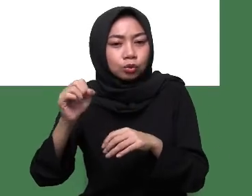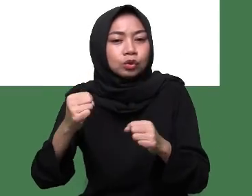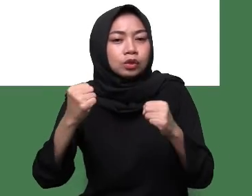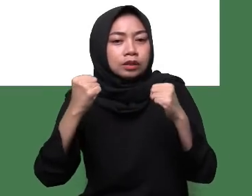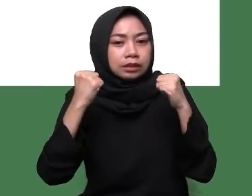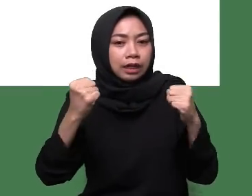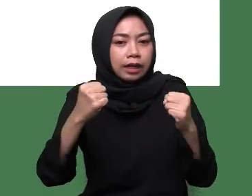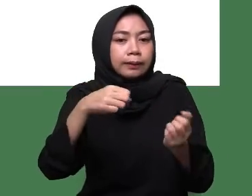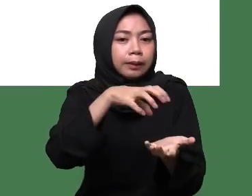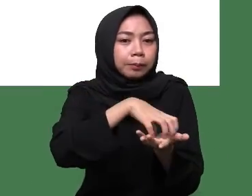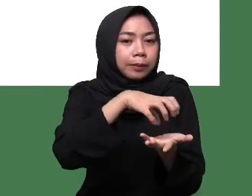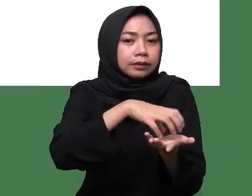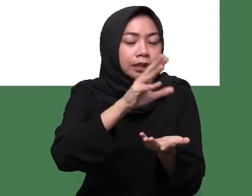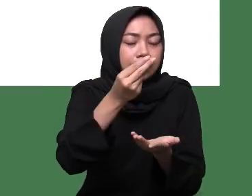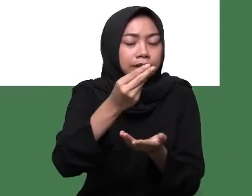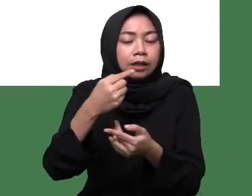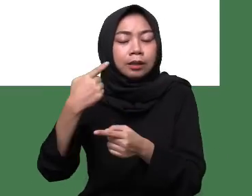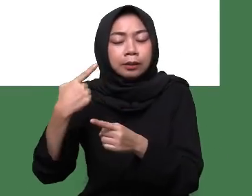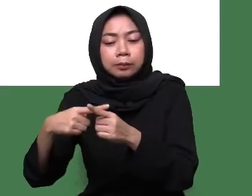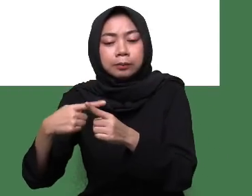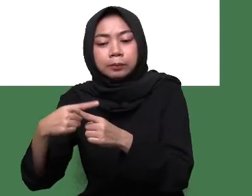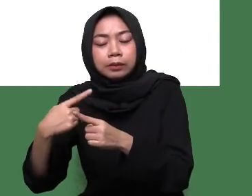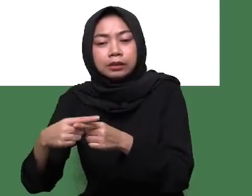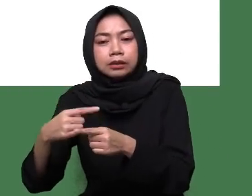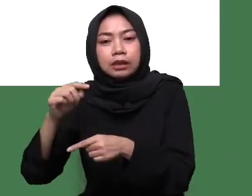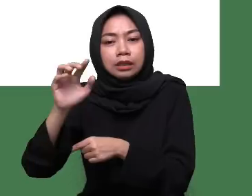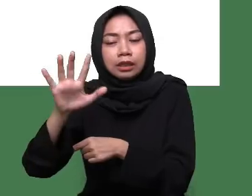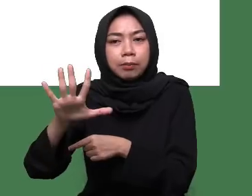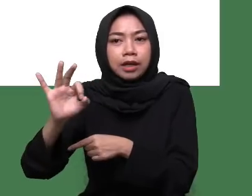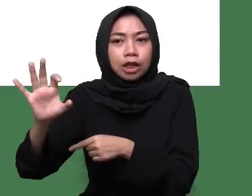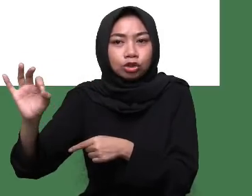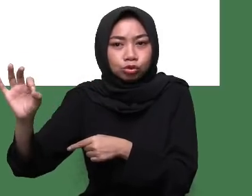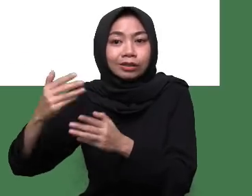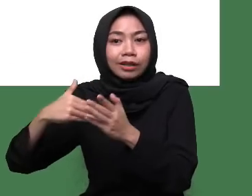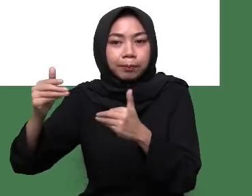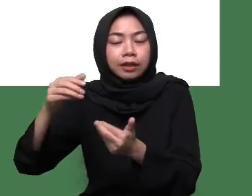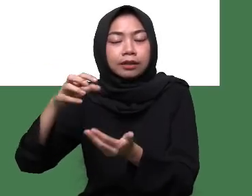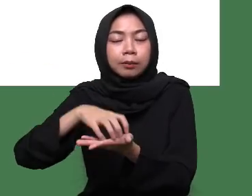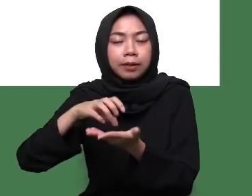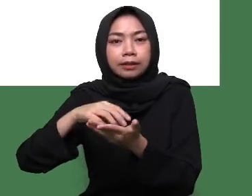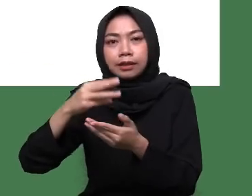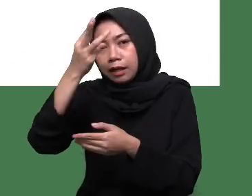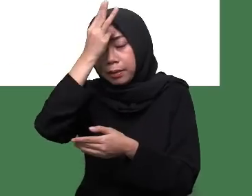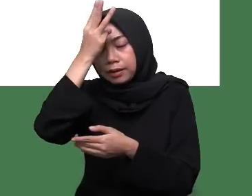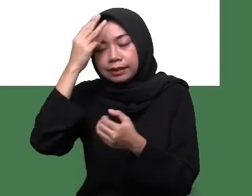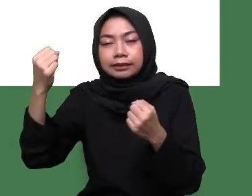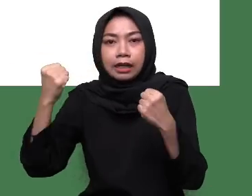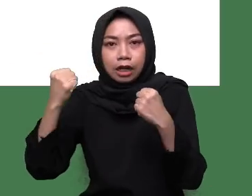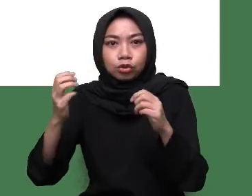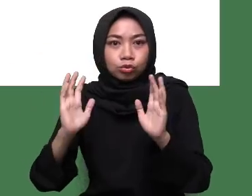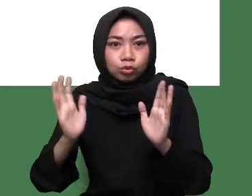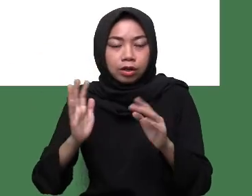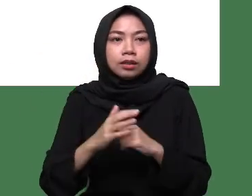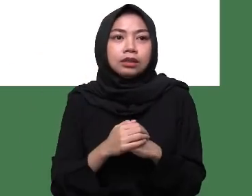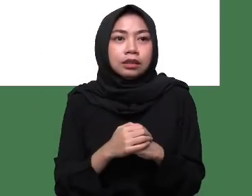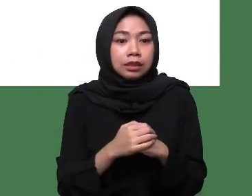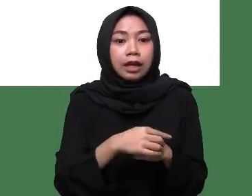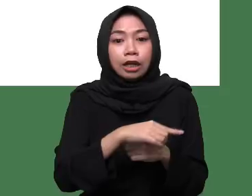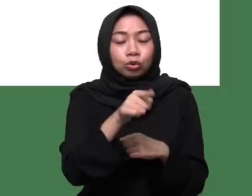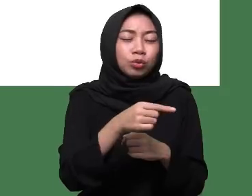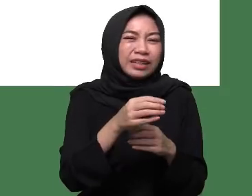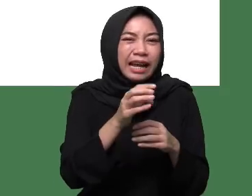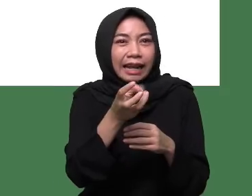in Jakarta and 505 cases in Kalimantan, while the remaining cases were either tested and